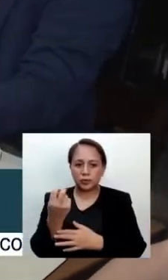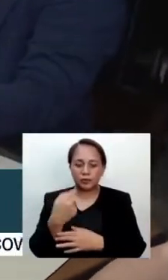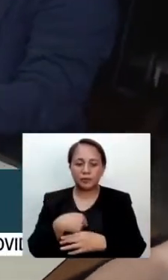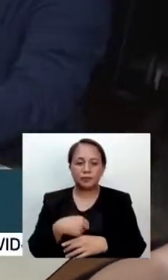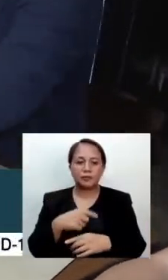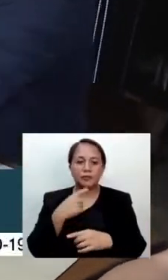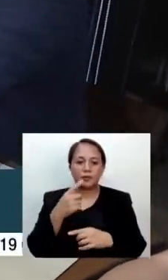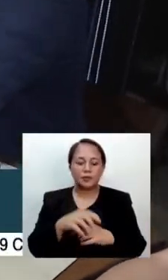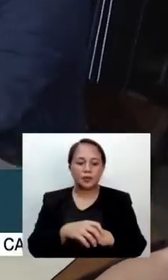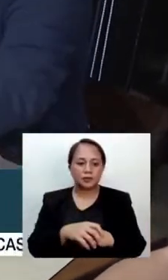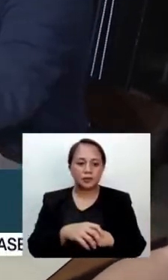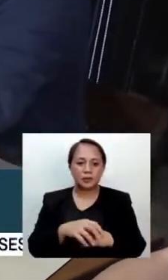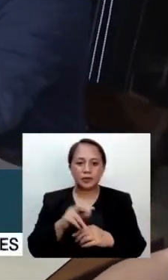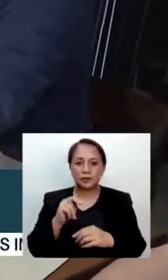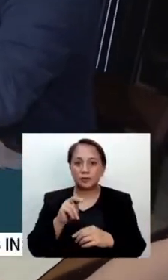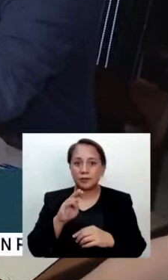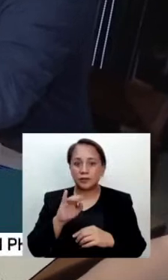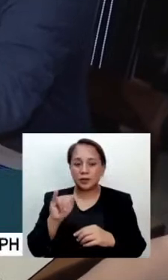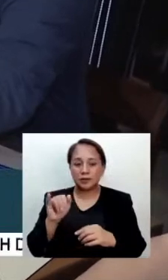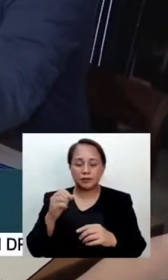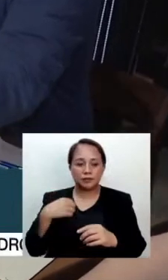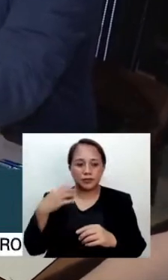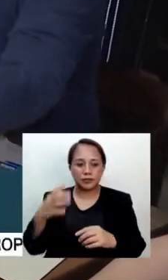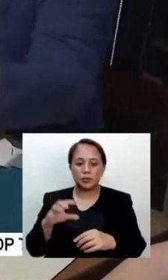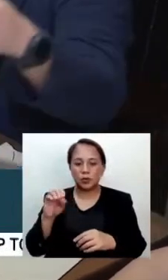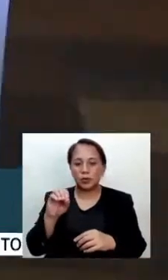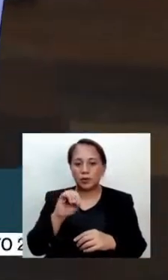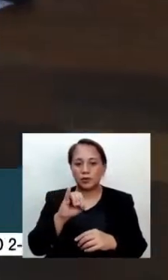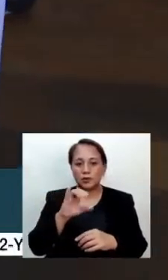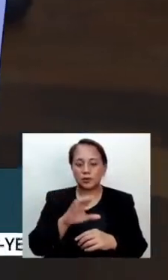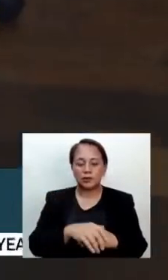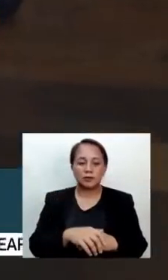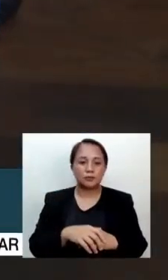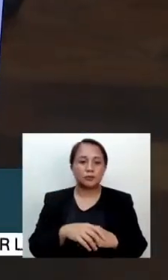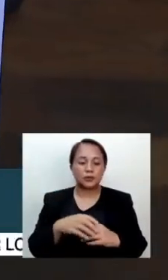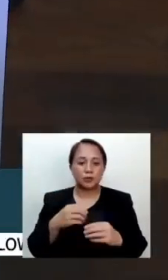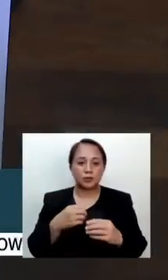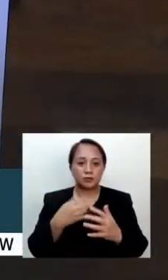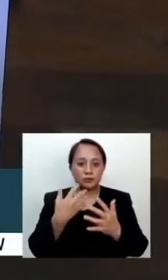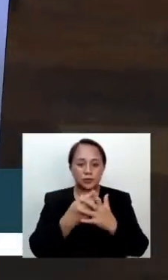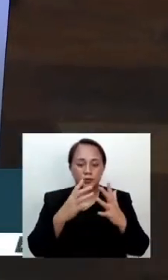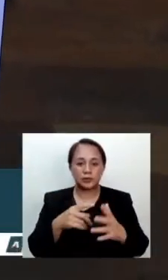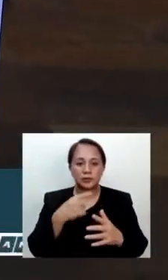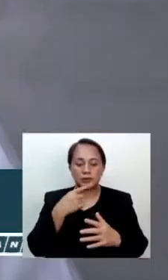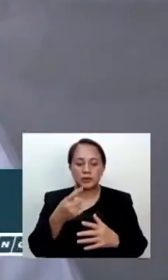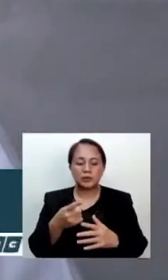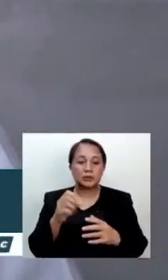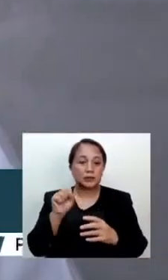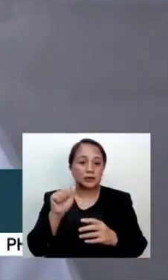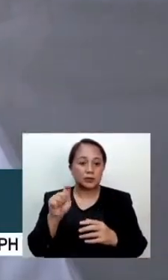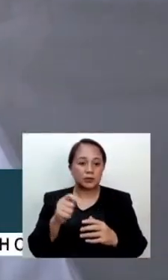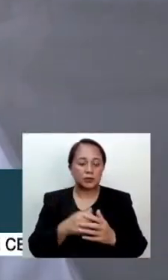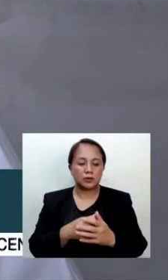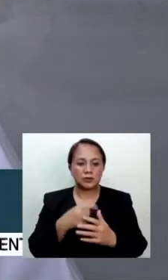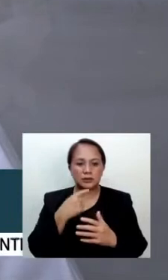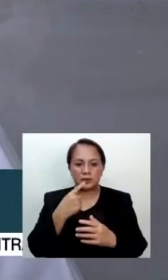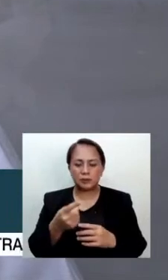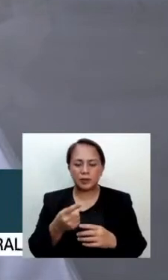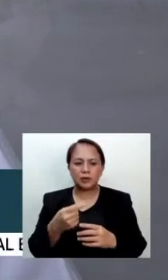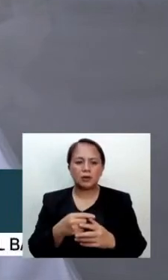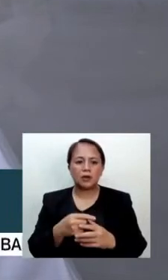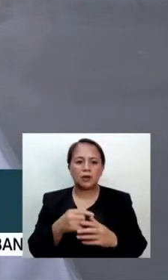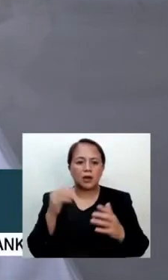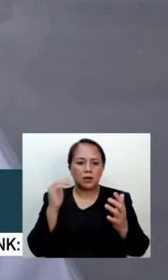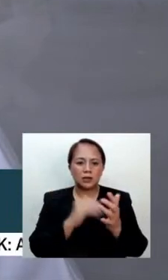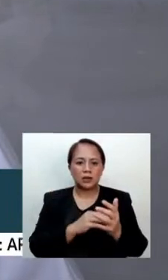Bureau of Investigation official and former OIC of the Bureau of Corrections, executed an affidavit Saturday belying all his claims against